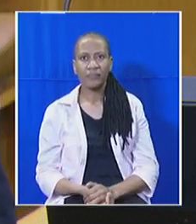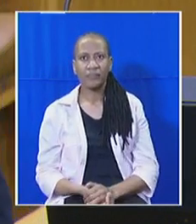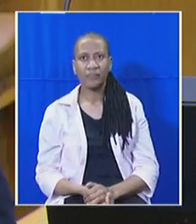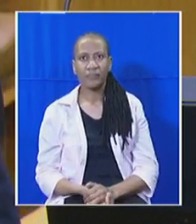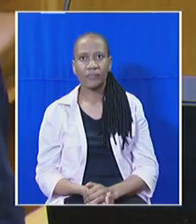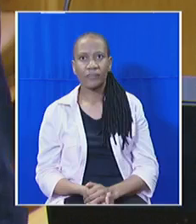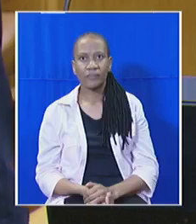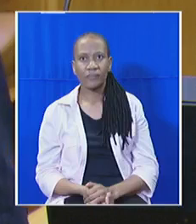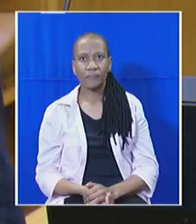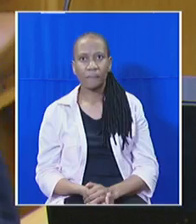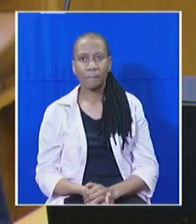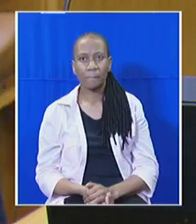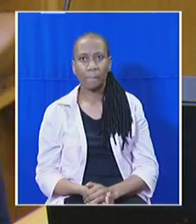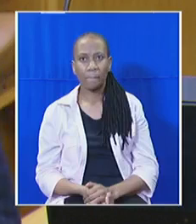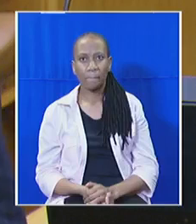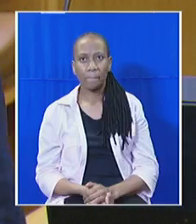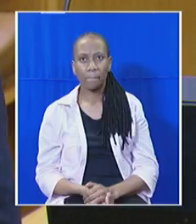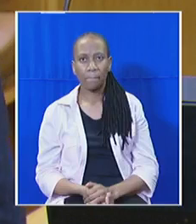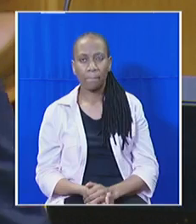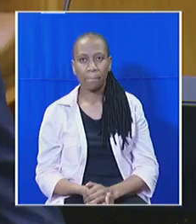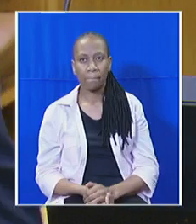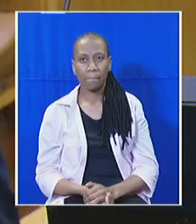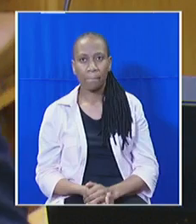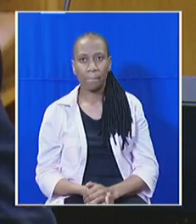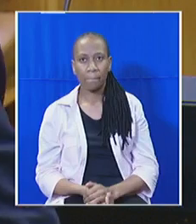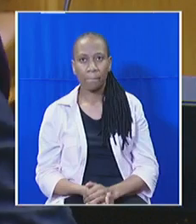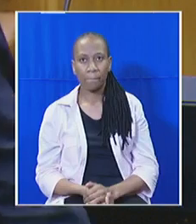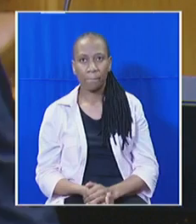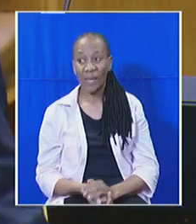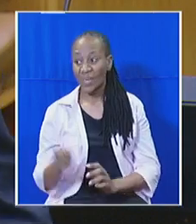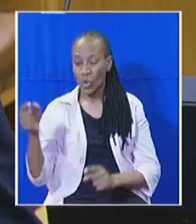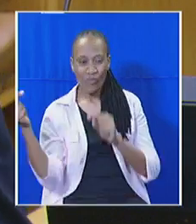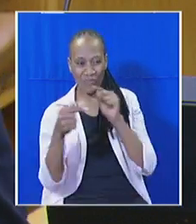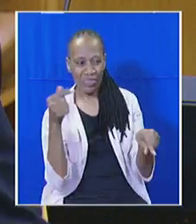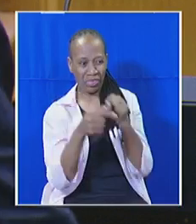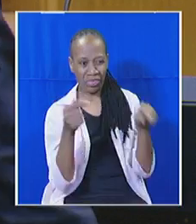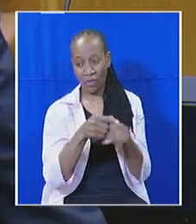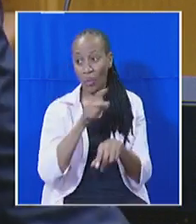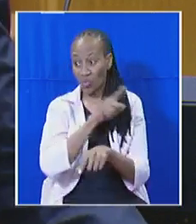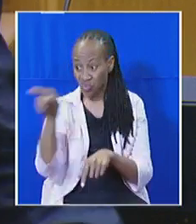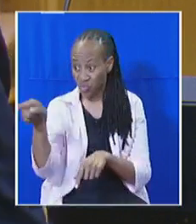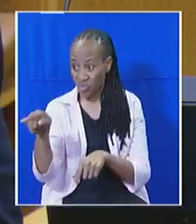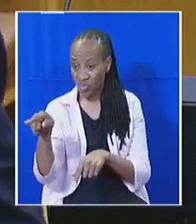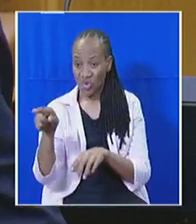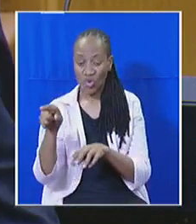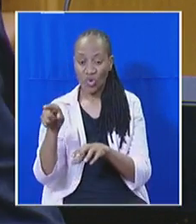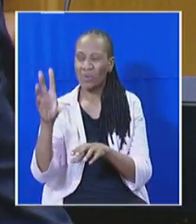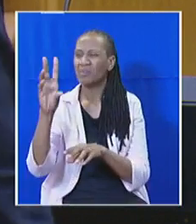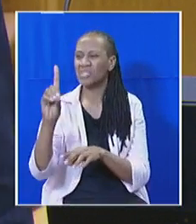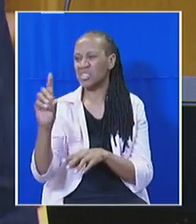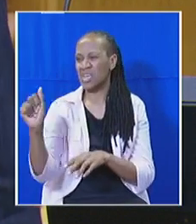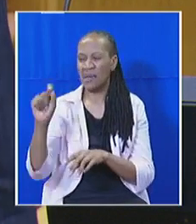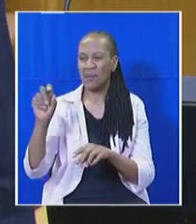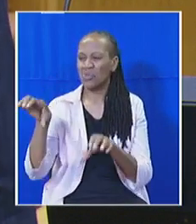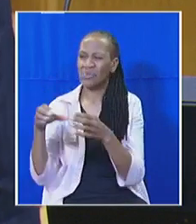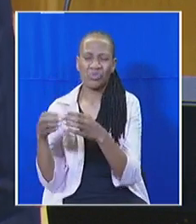from whatever you want, you can only say that because we are not the ruling party, we are not the government, we are just being grandstanding and